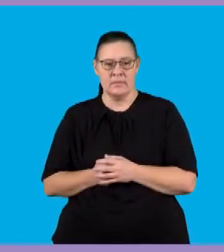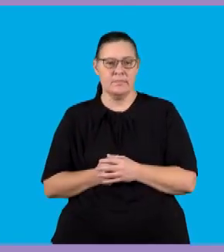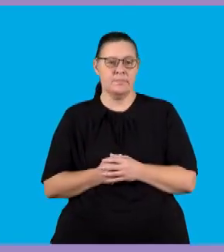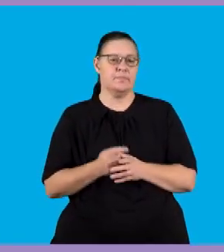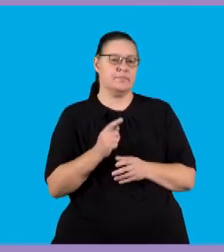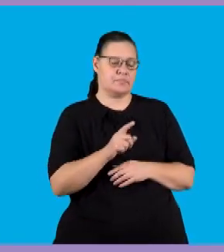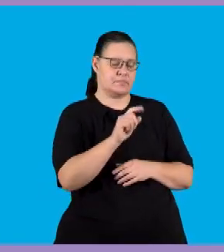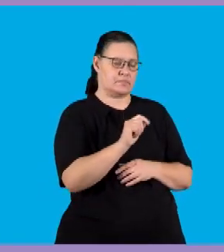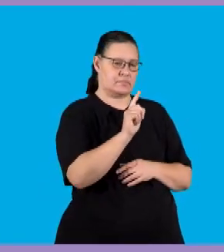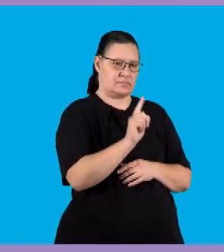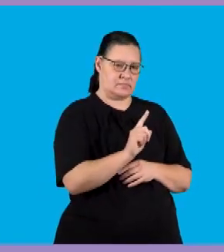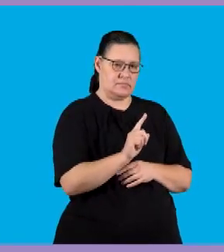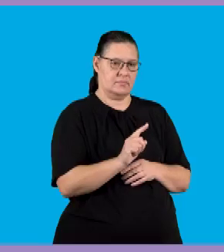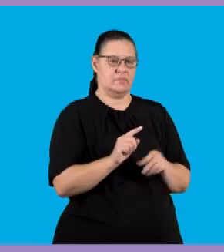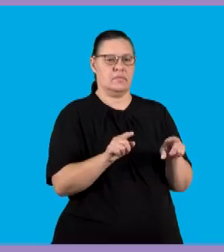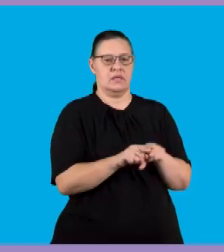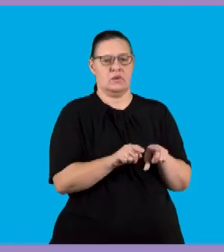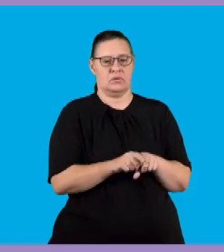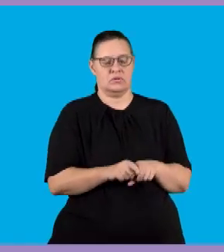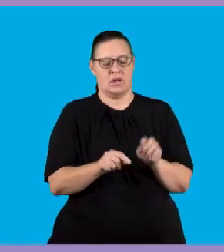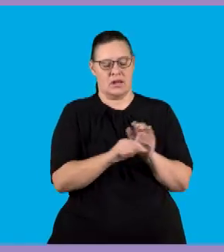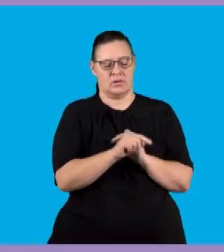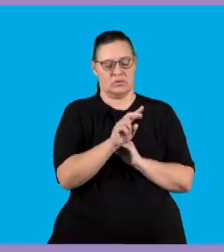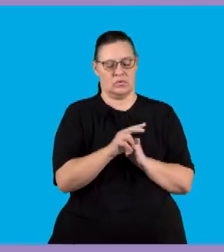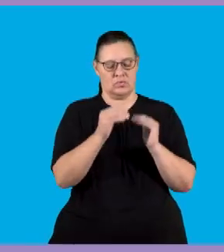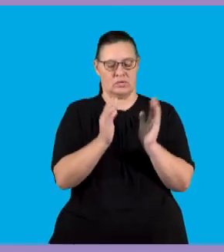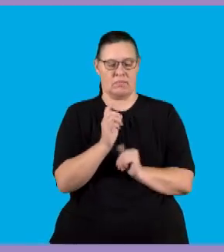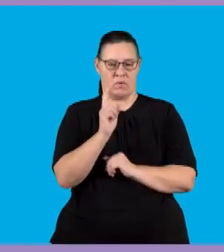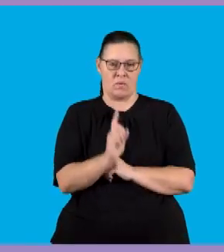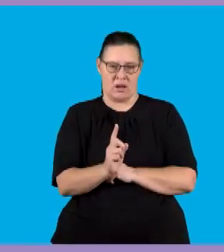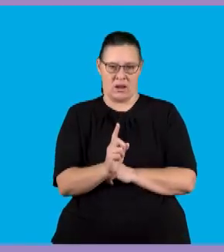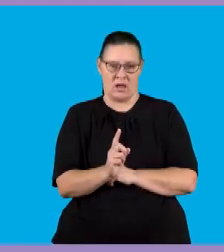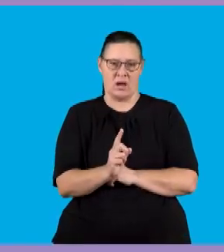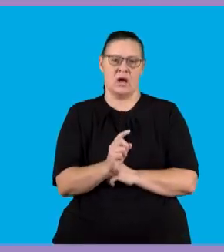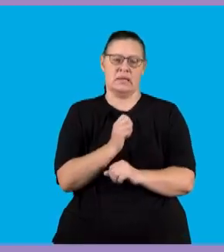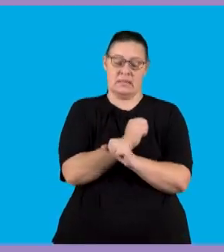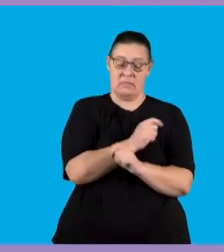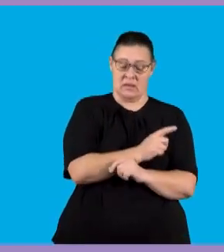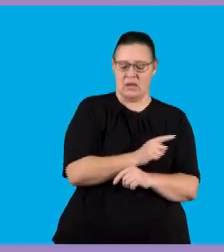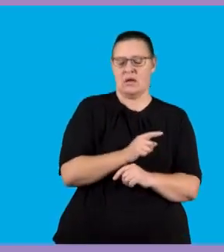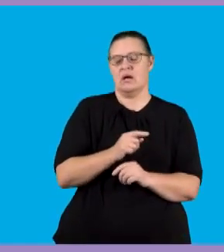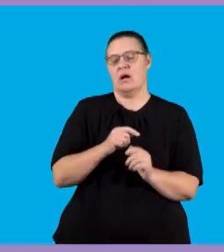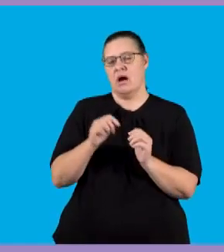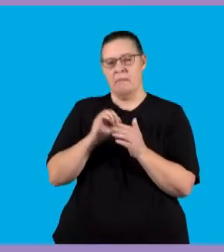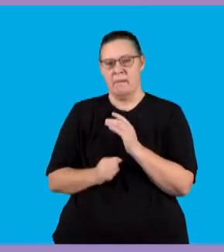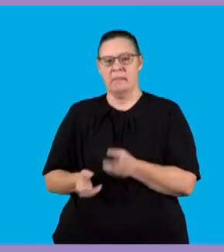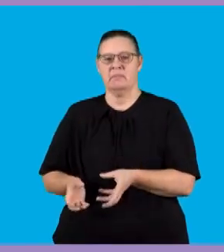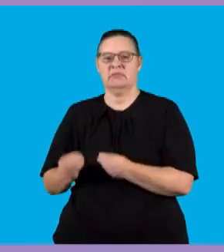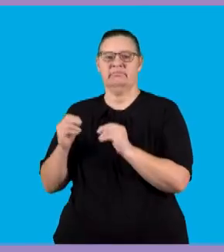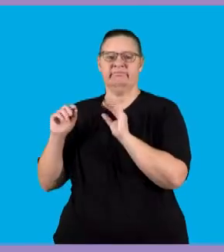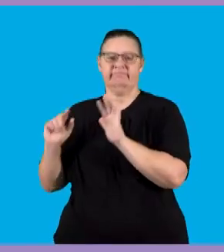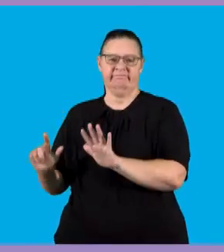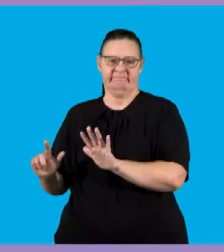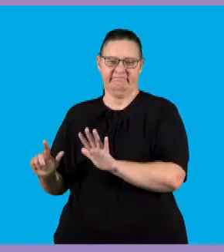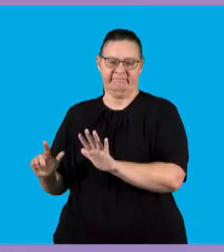constant. So we need to find that constant. So using the first term, negative 2 multiplied by 1, we need to add or